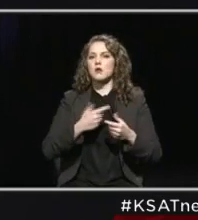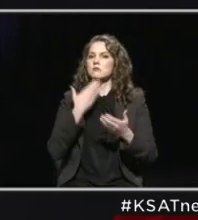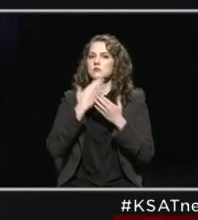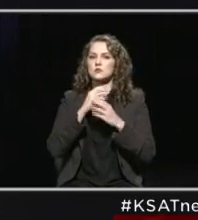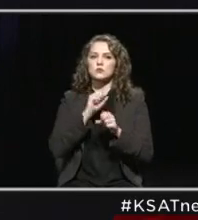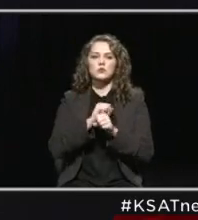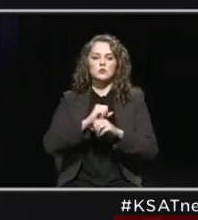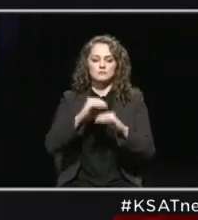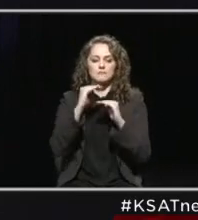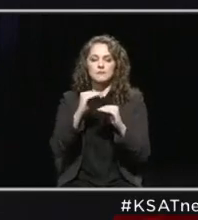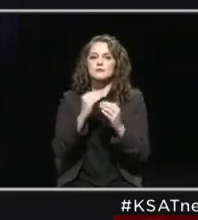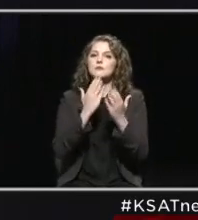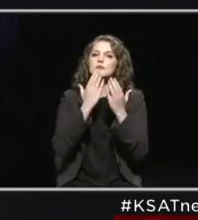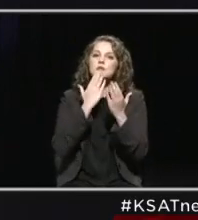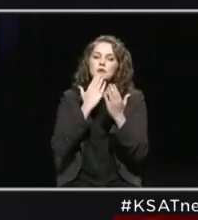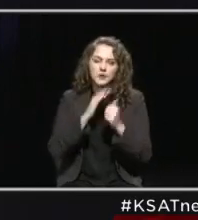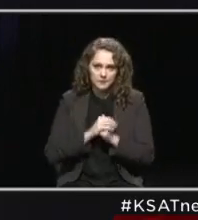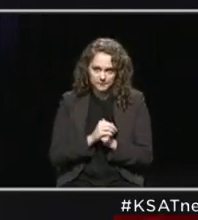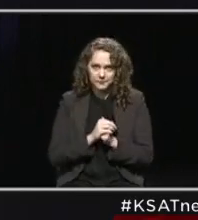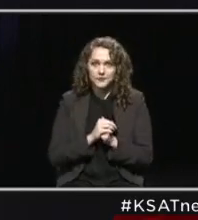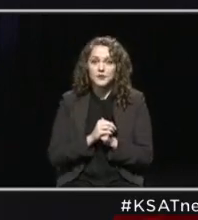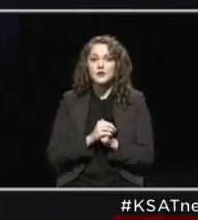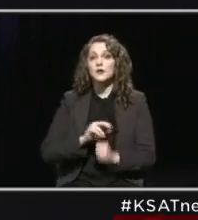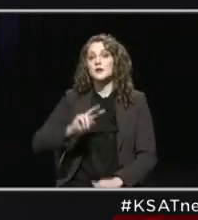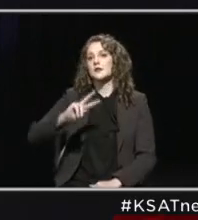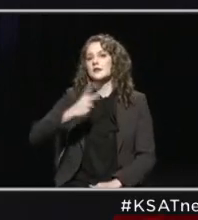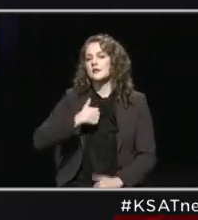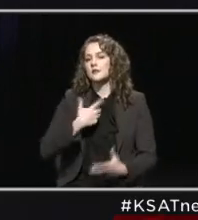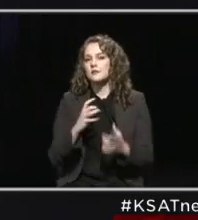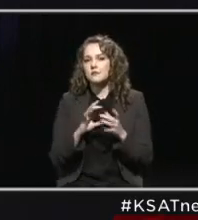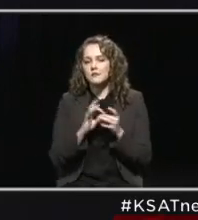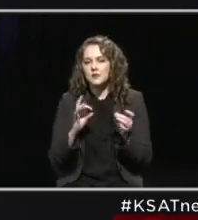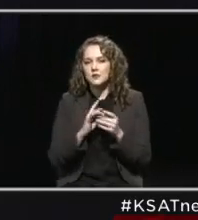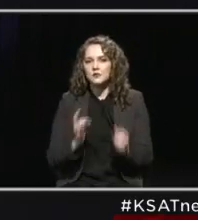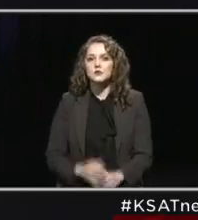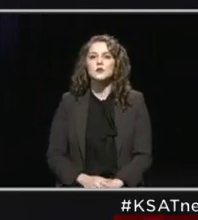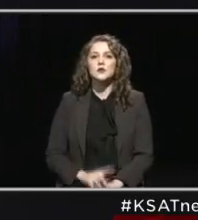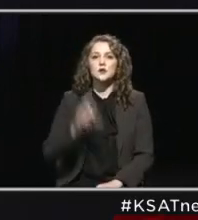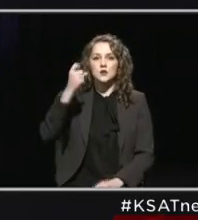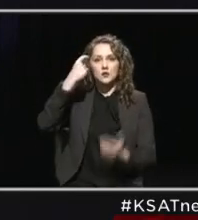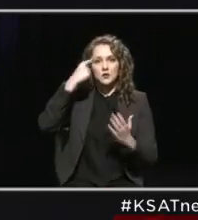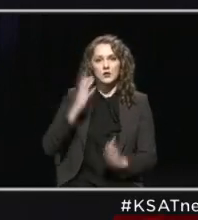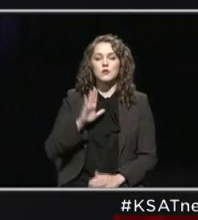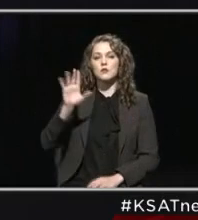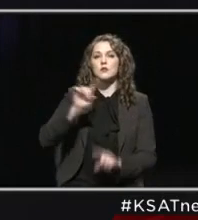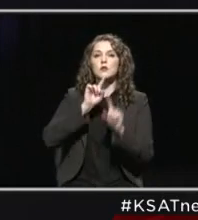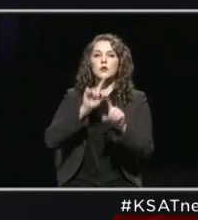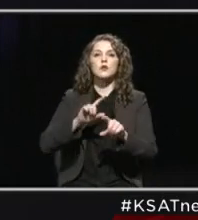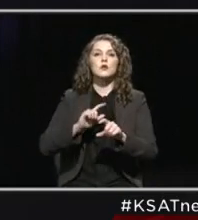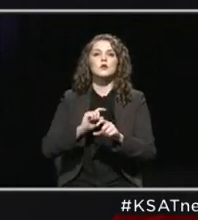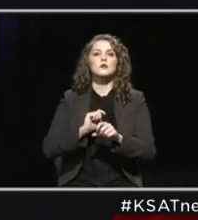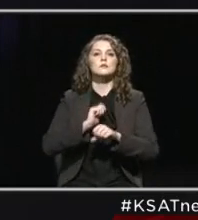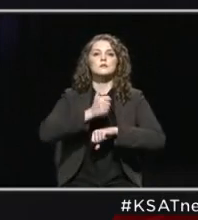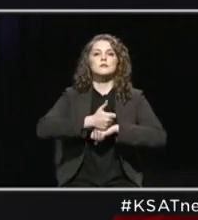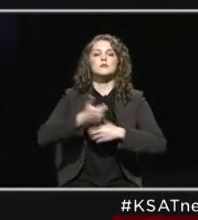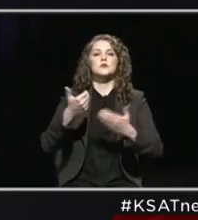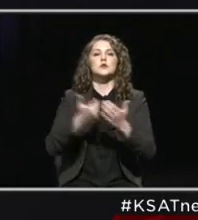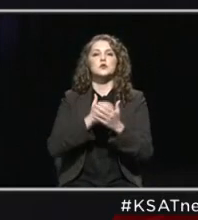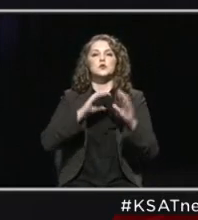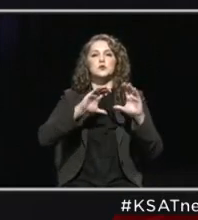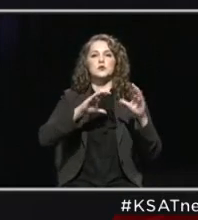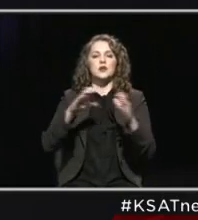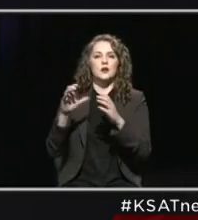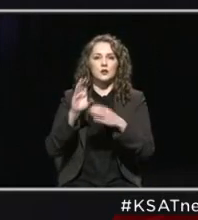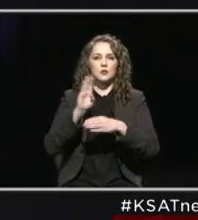that, number one. The second thing I'll tell you is that in the order of the governor, it creates a new category of businesses called